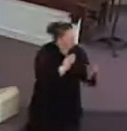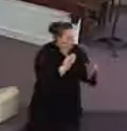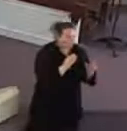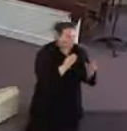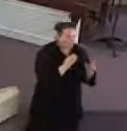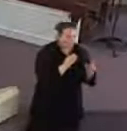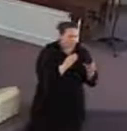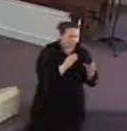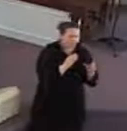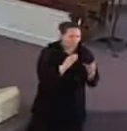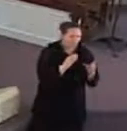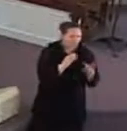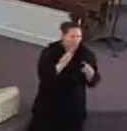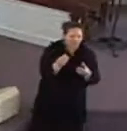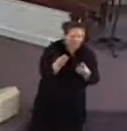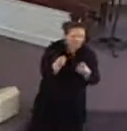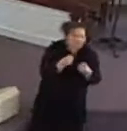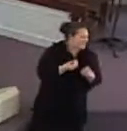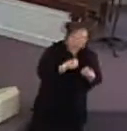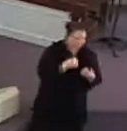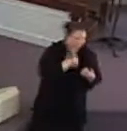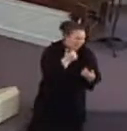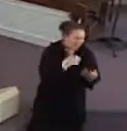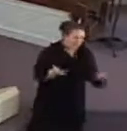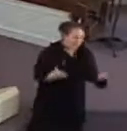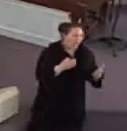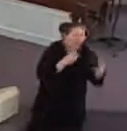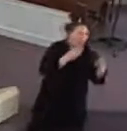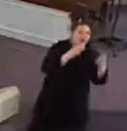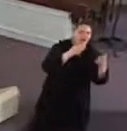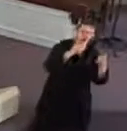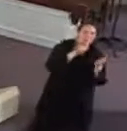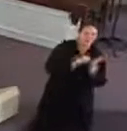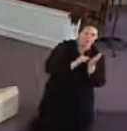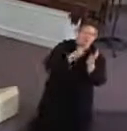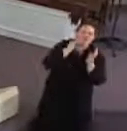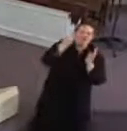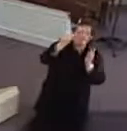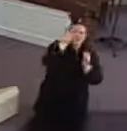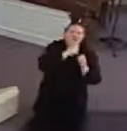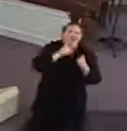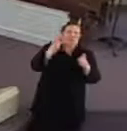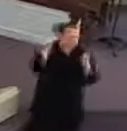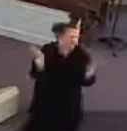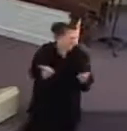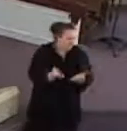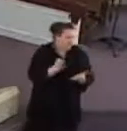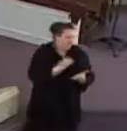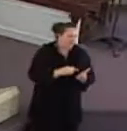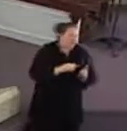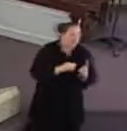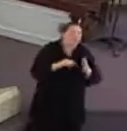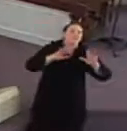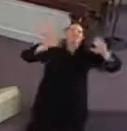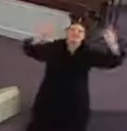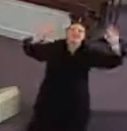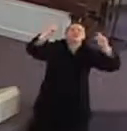will owe me anything. I owe him everything, and I am indebted to him today. Hallelujah.